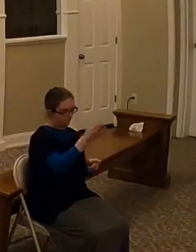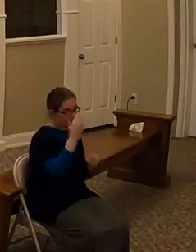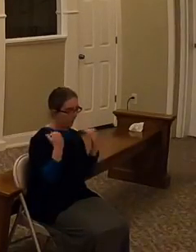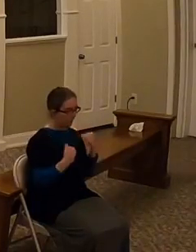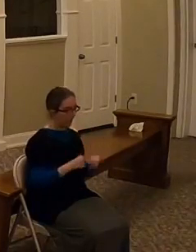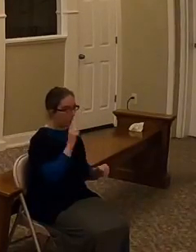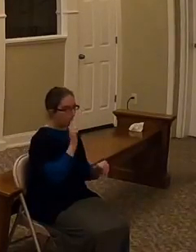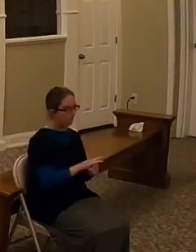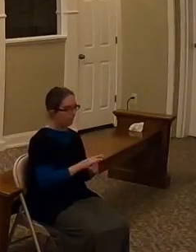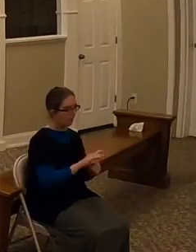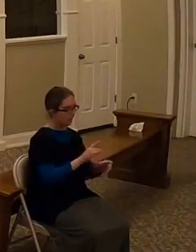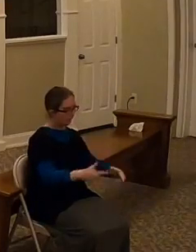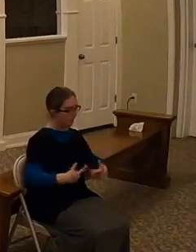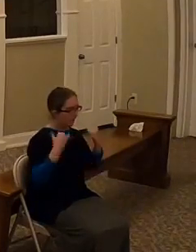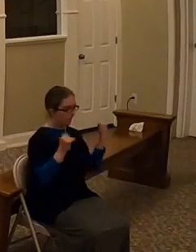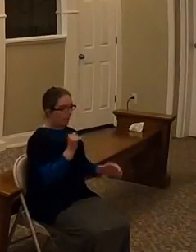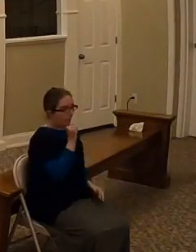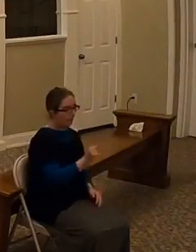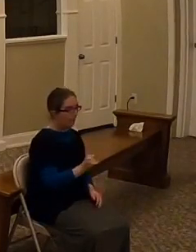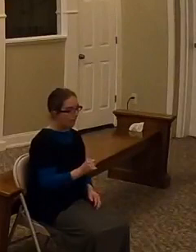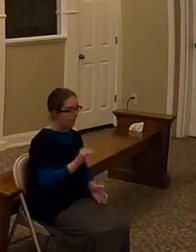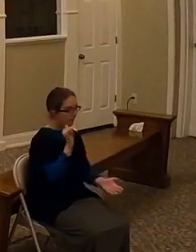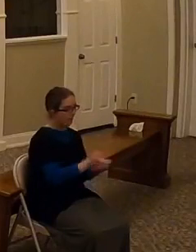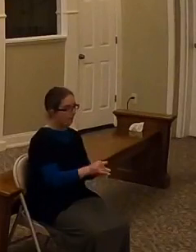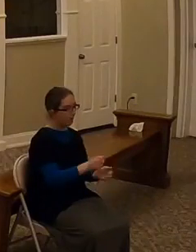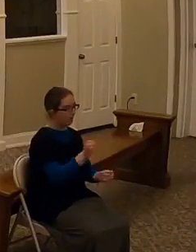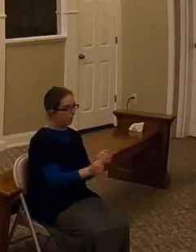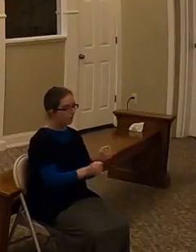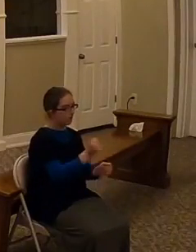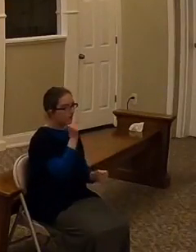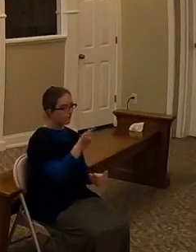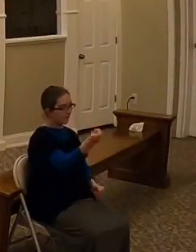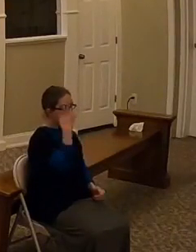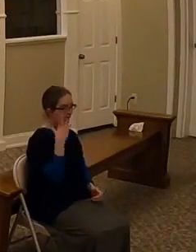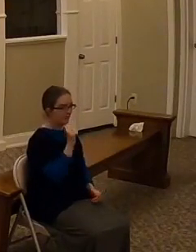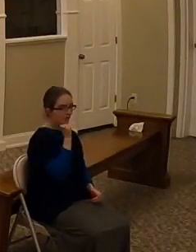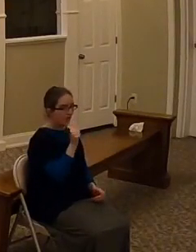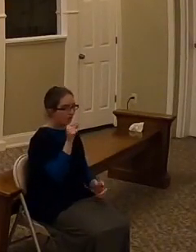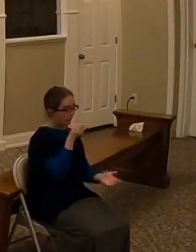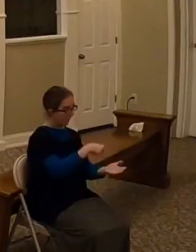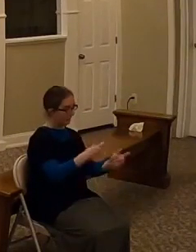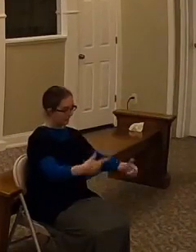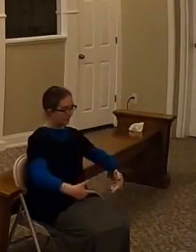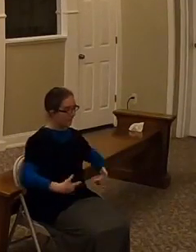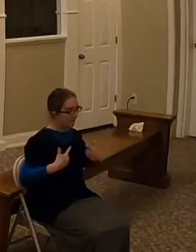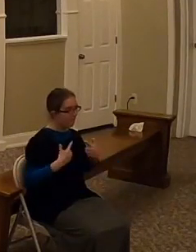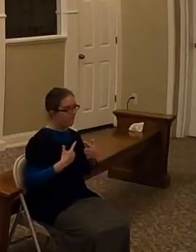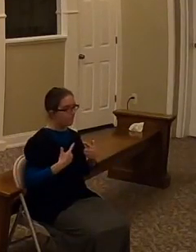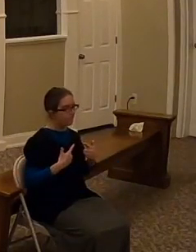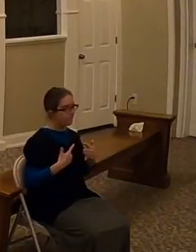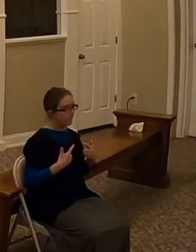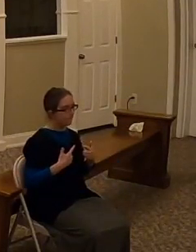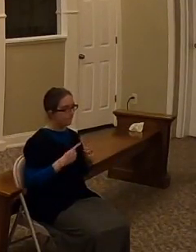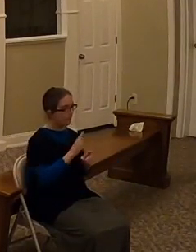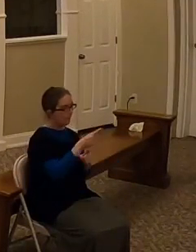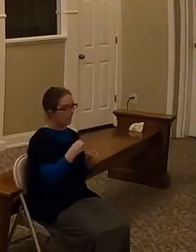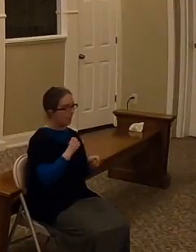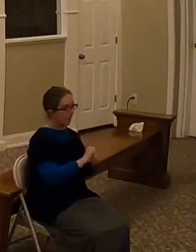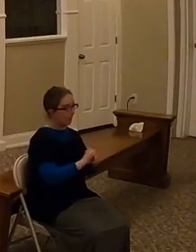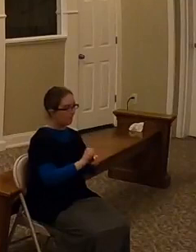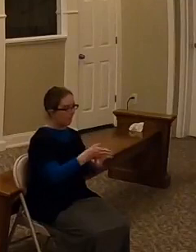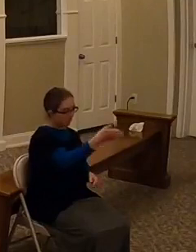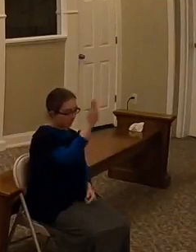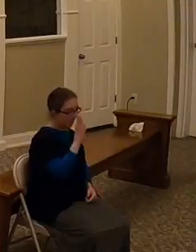Having promise of the life that now is and of that which is to come. It's not just for this life. Amen. When I